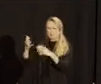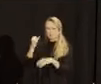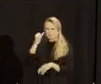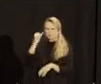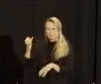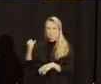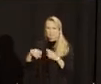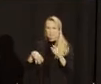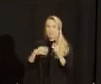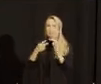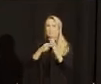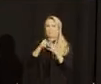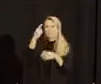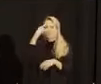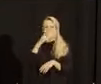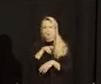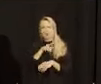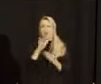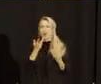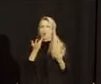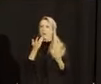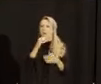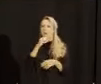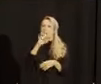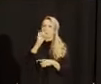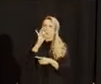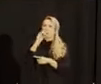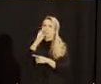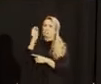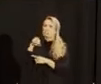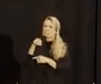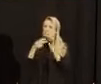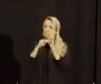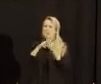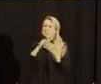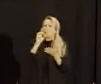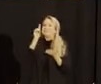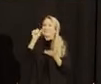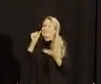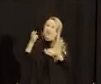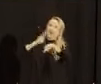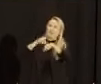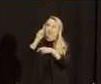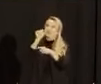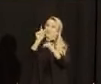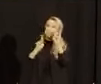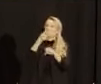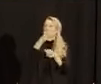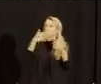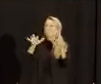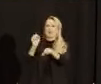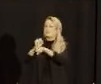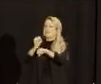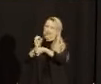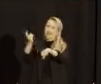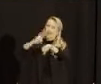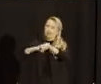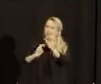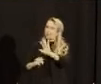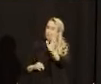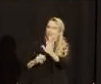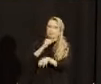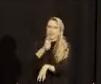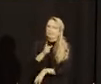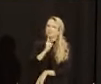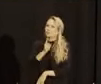can't or don't want to work, and that is absolutely not true. And when I think about what it takes